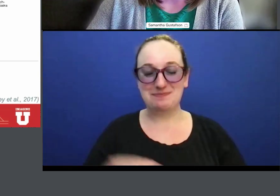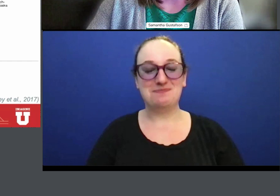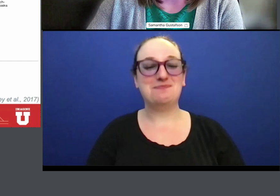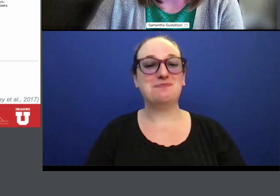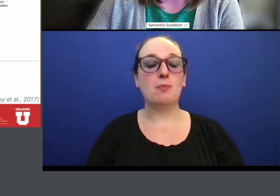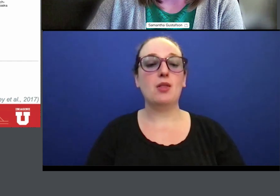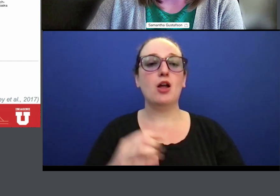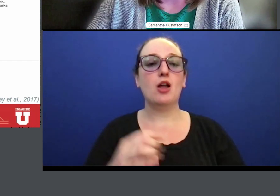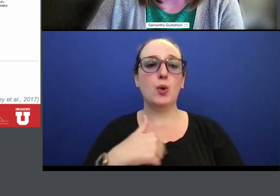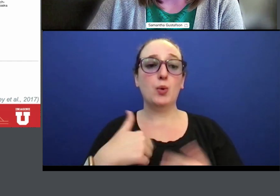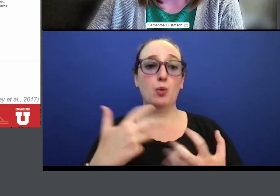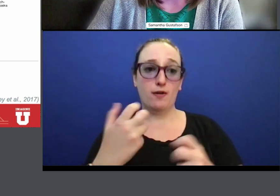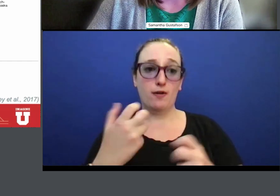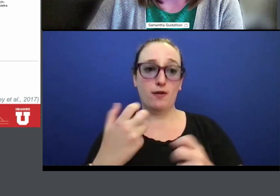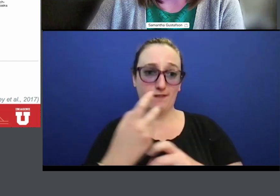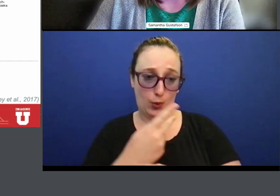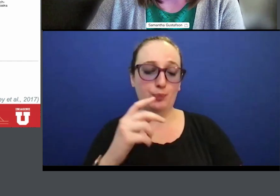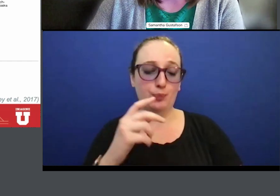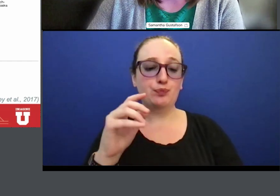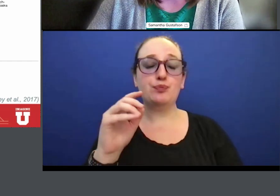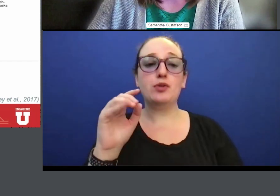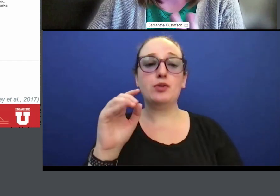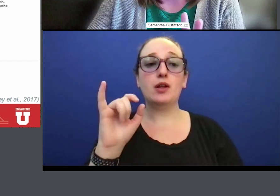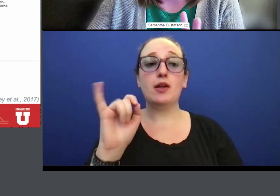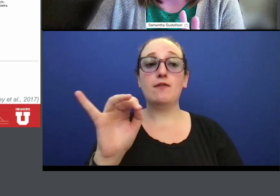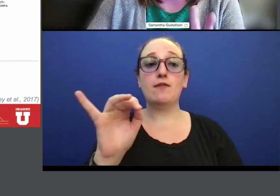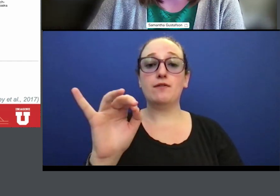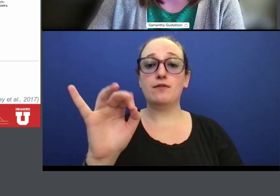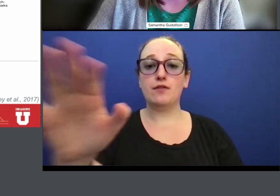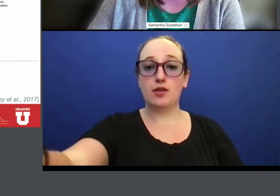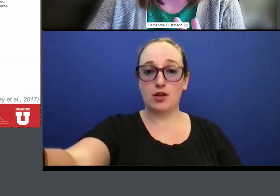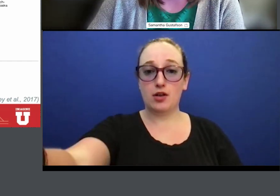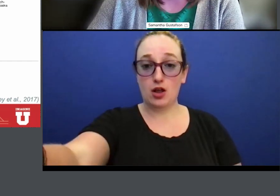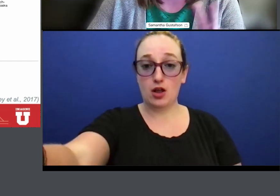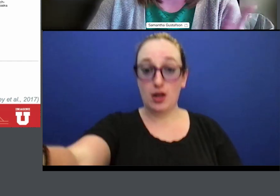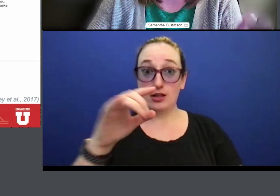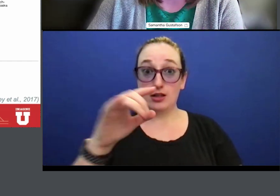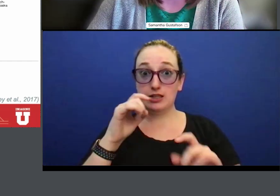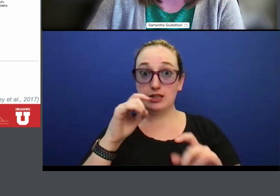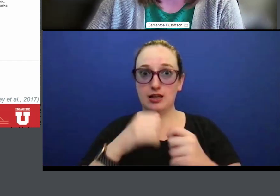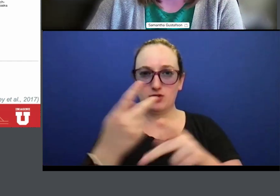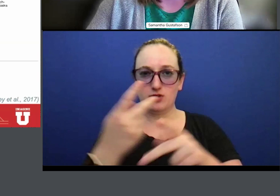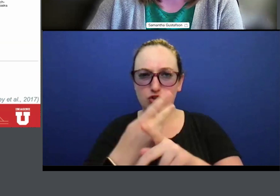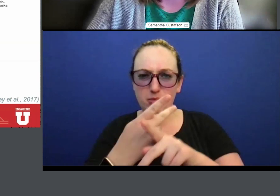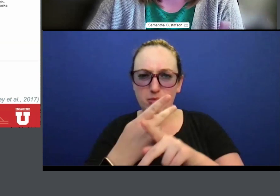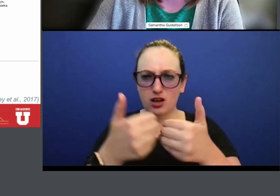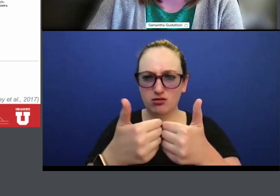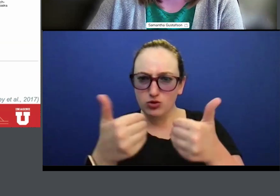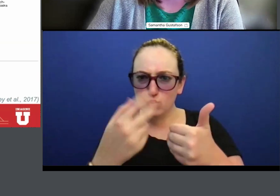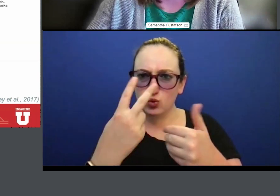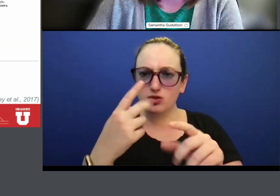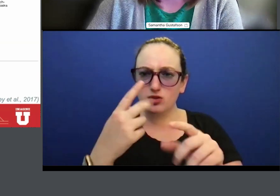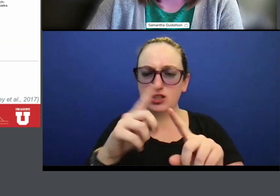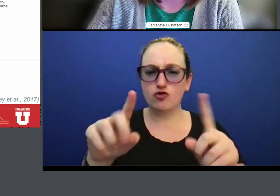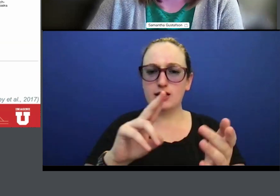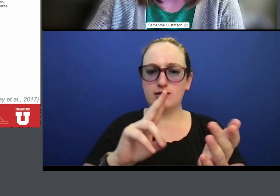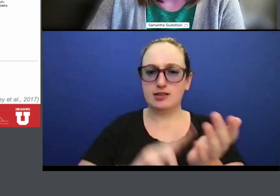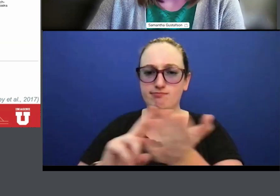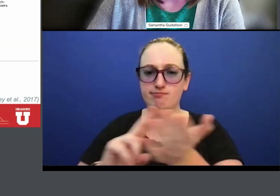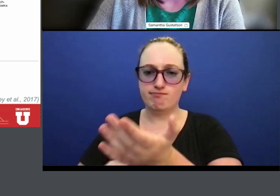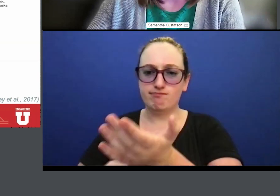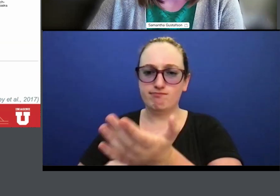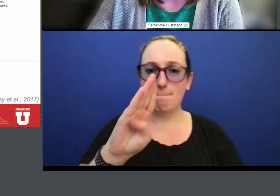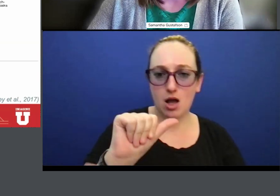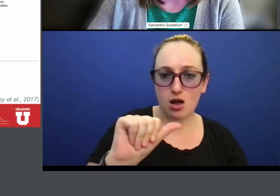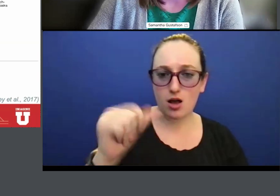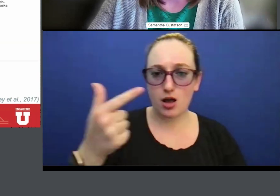what we're looking at is the ability to discriminate between two different syllables, ba and ga.